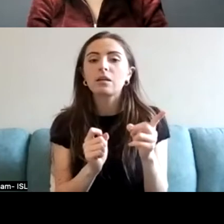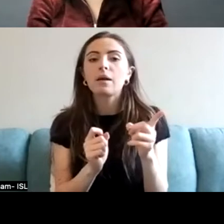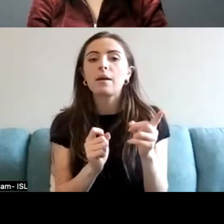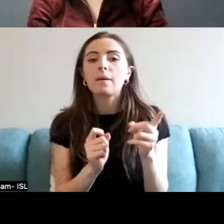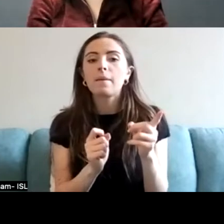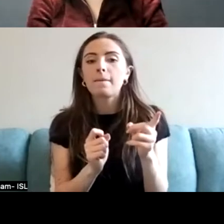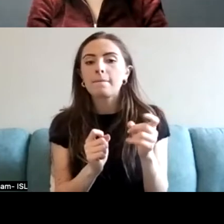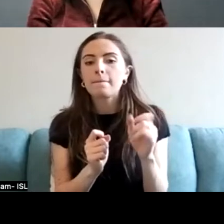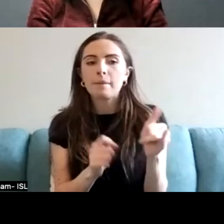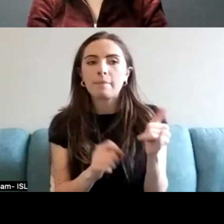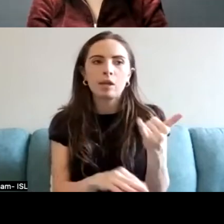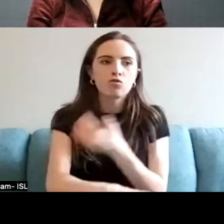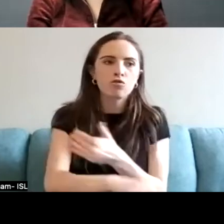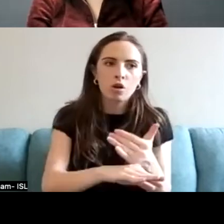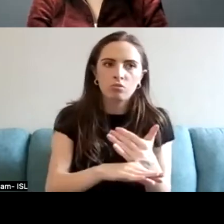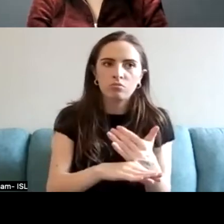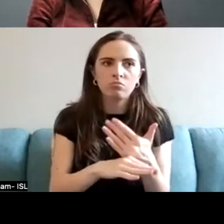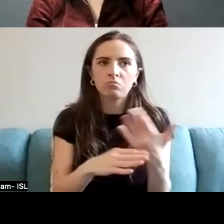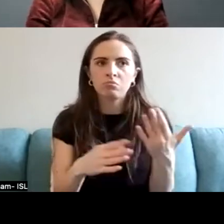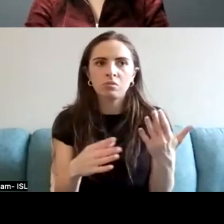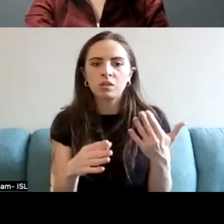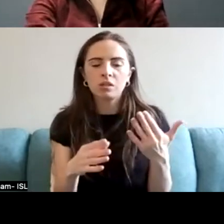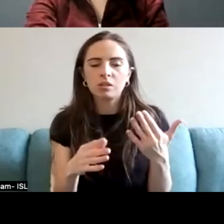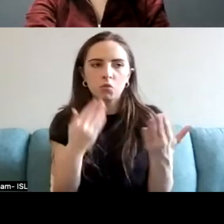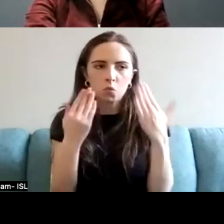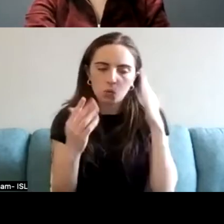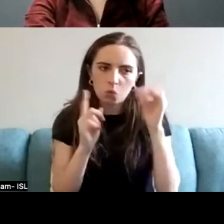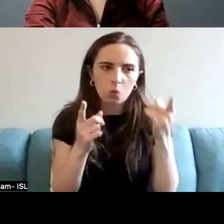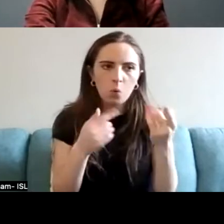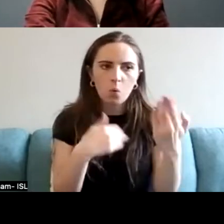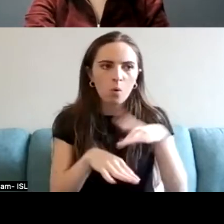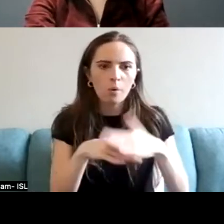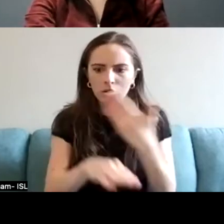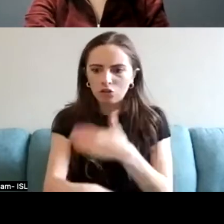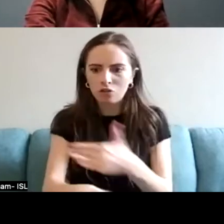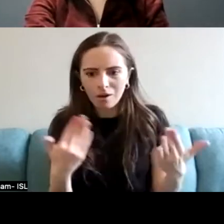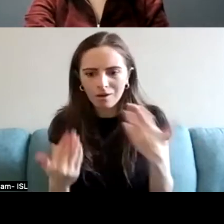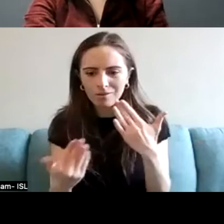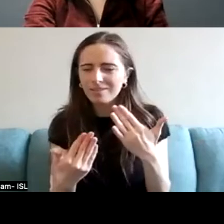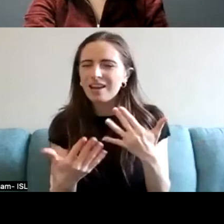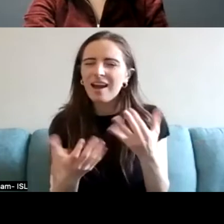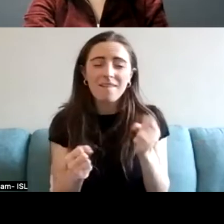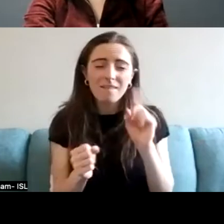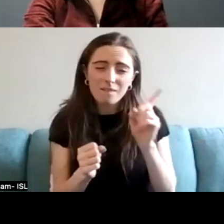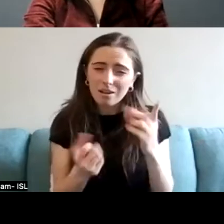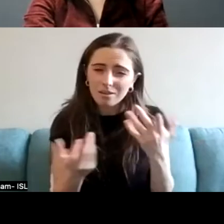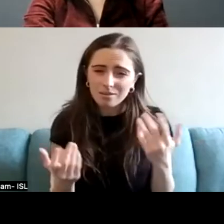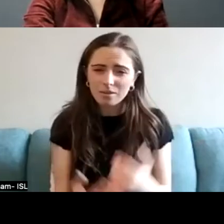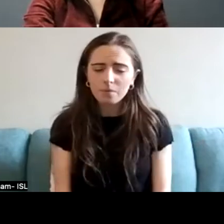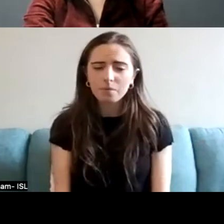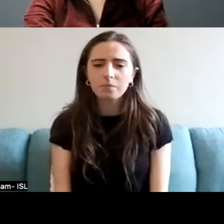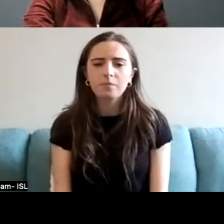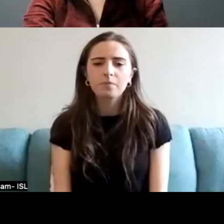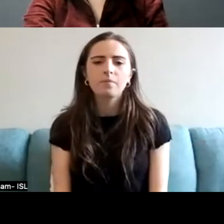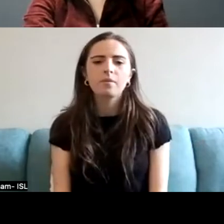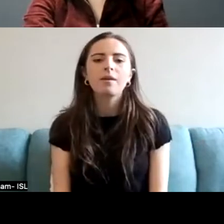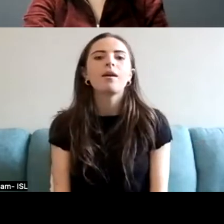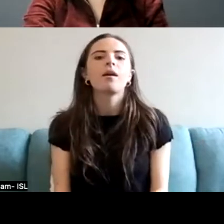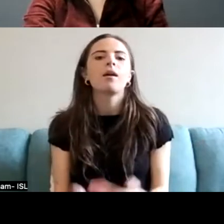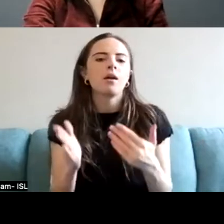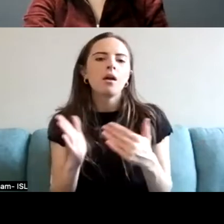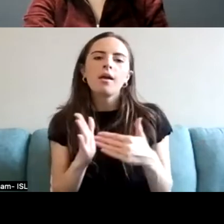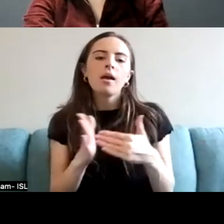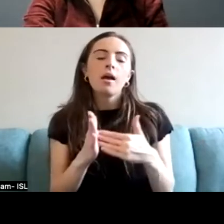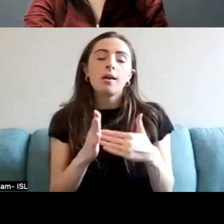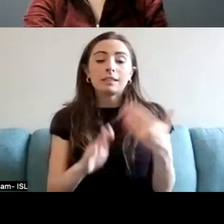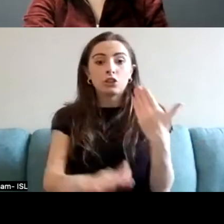there was something that you might recommend. Yeah, no, I mean, there can be a lot in it when